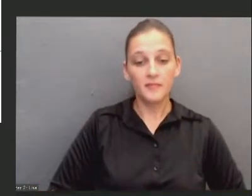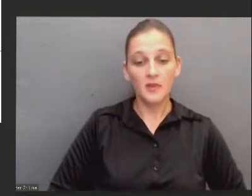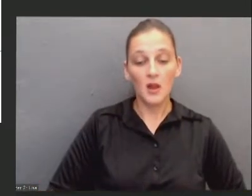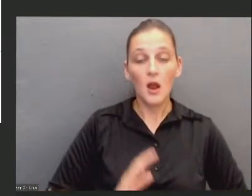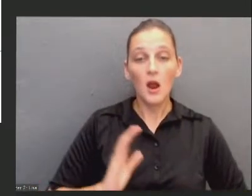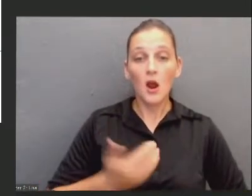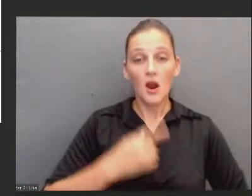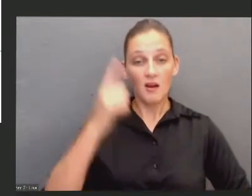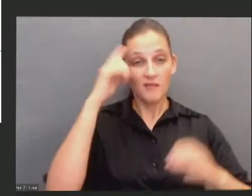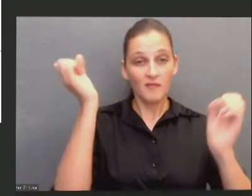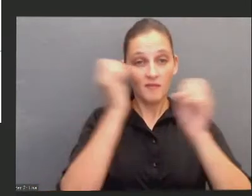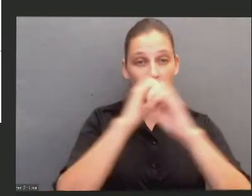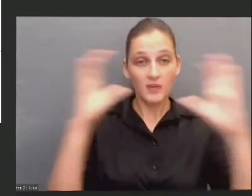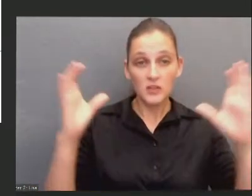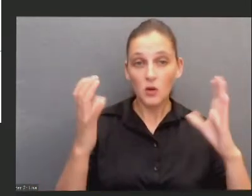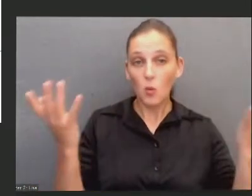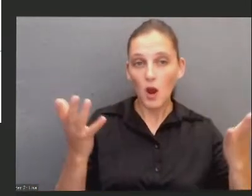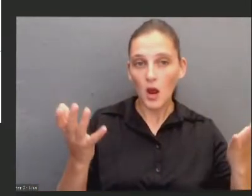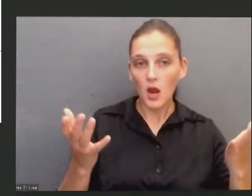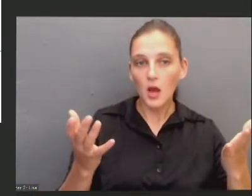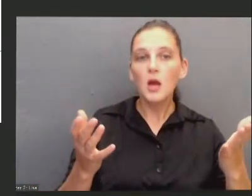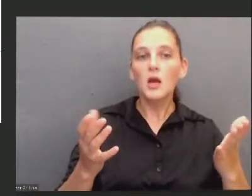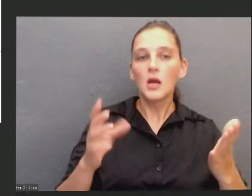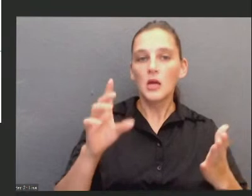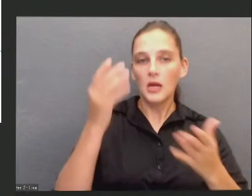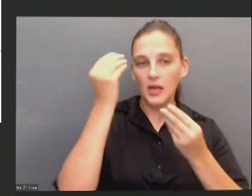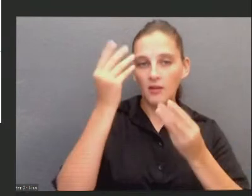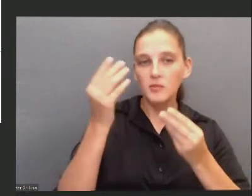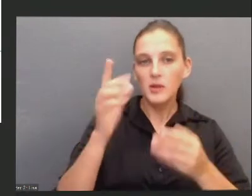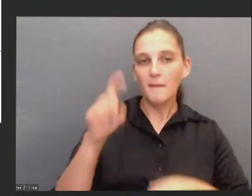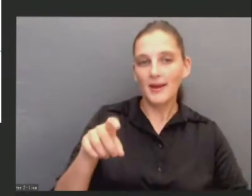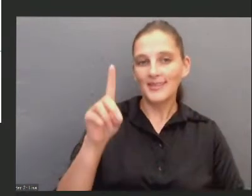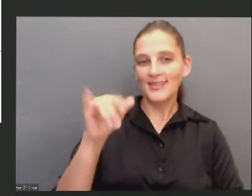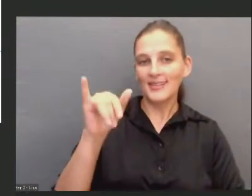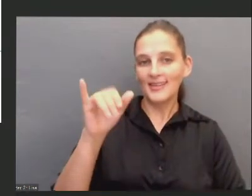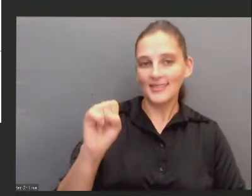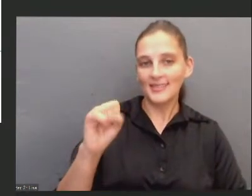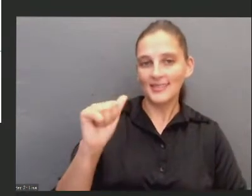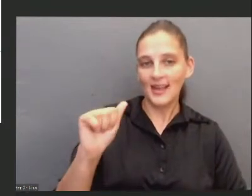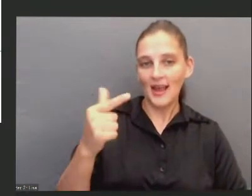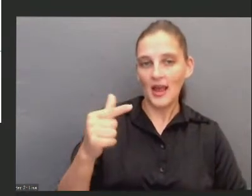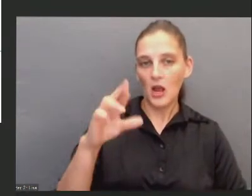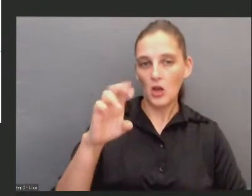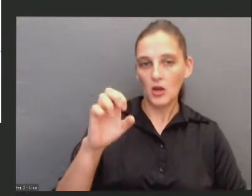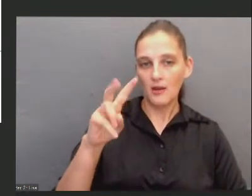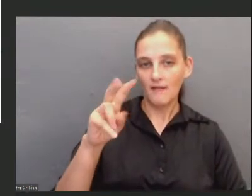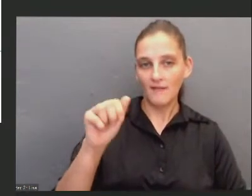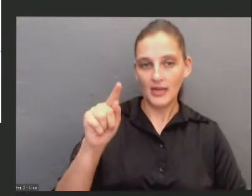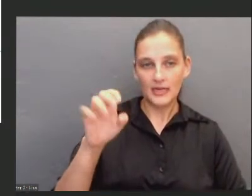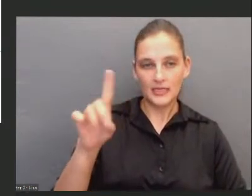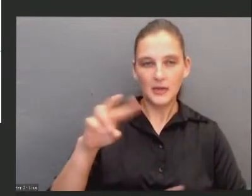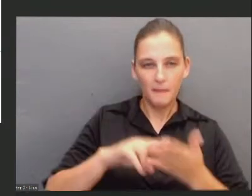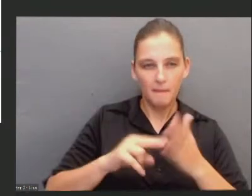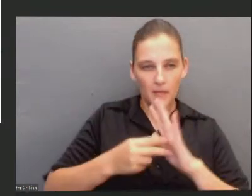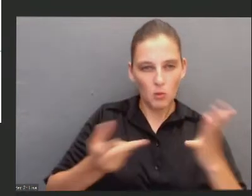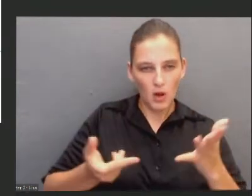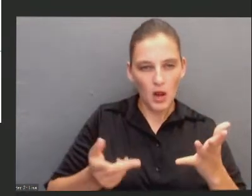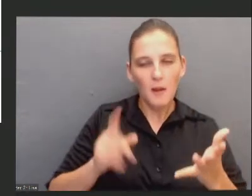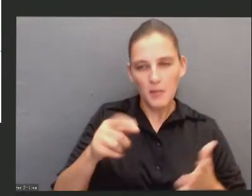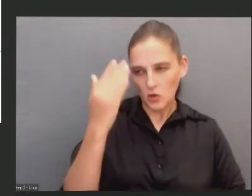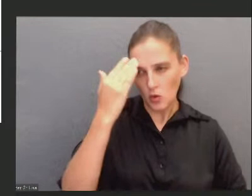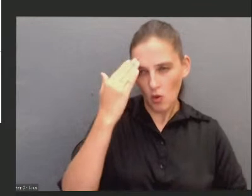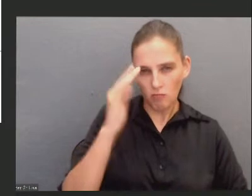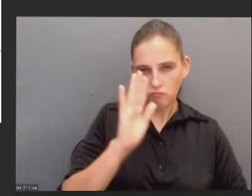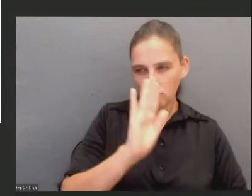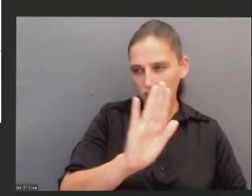disaggregation really allows for a more granular understanding of how different communities are impacted by public health threats, and so that resources